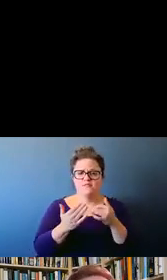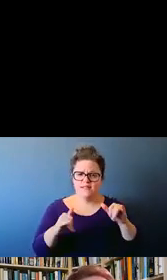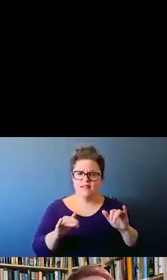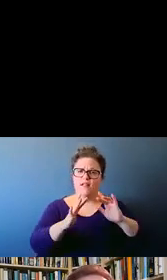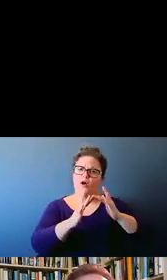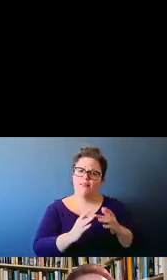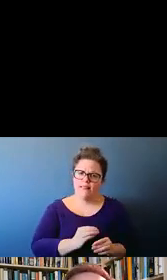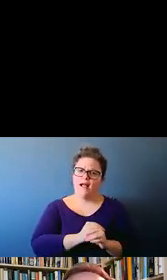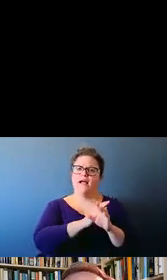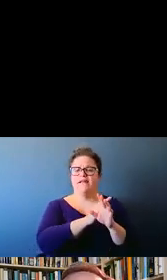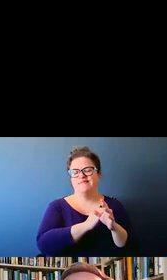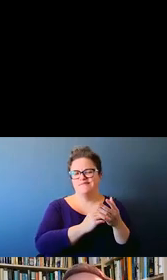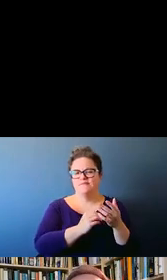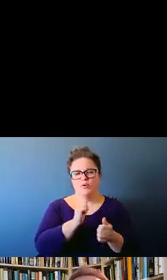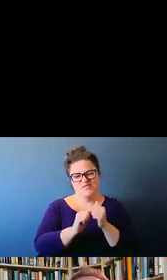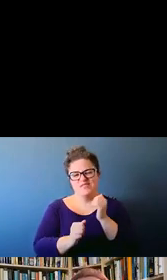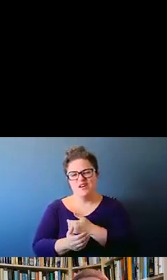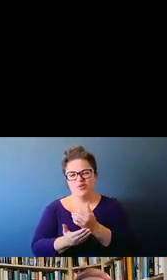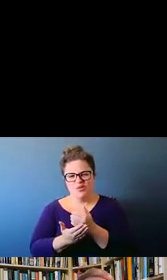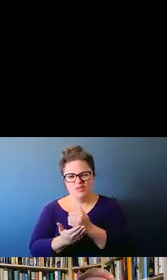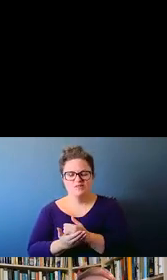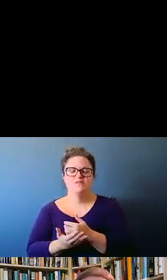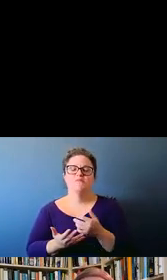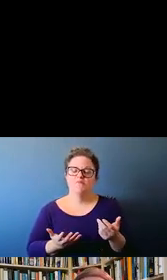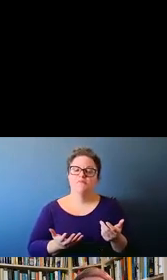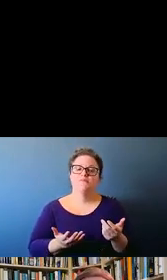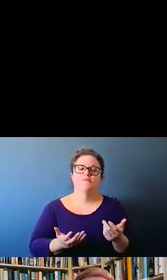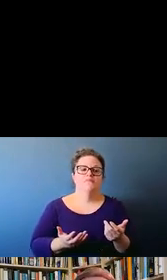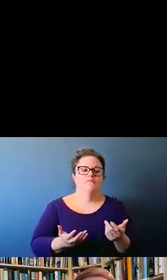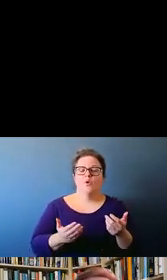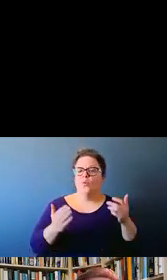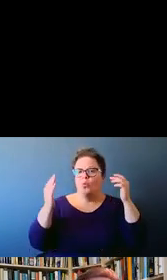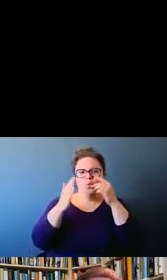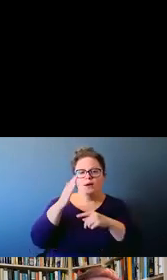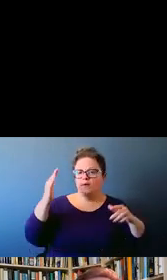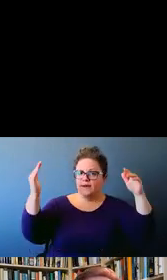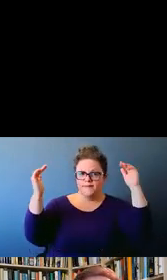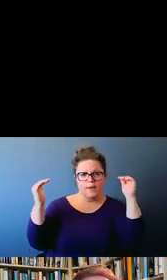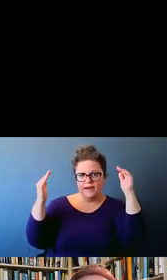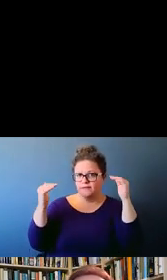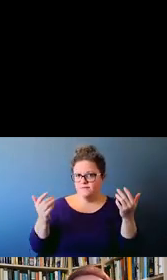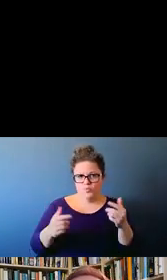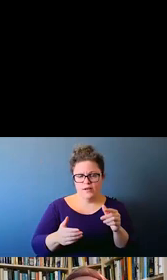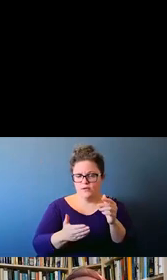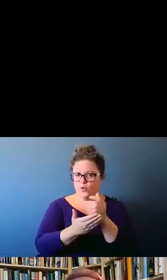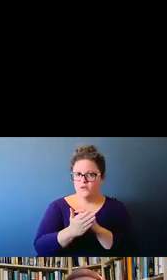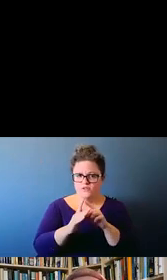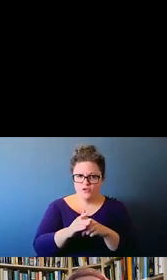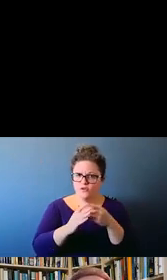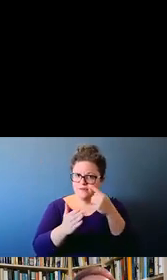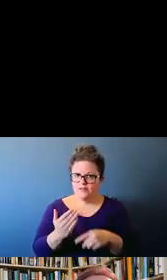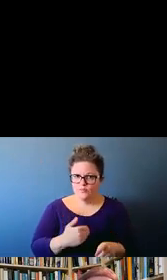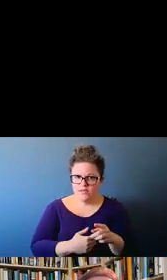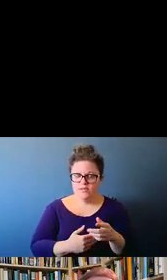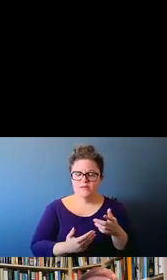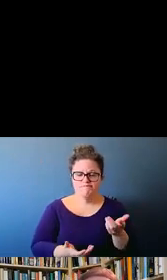for the courses that we teach in the Faculty of Arts, what can you really expect when your classes are going to start up next week?